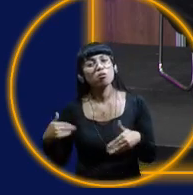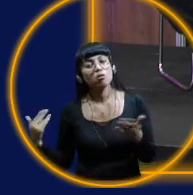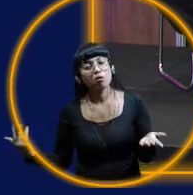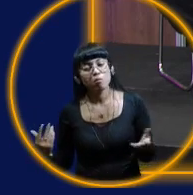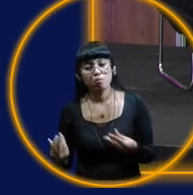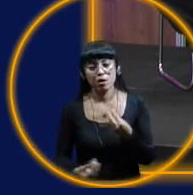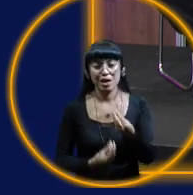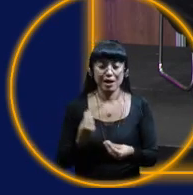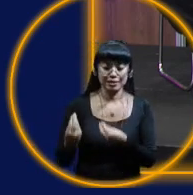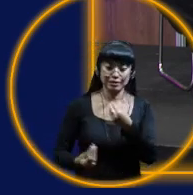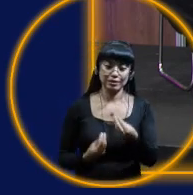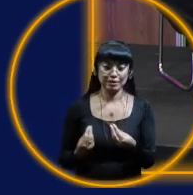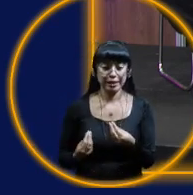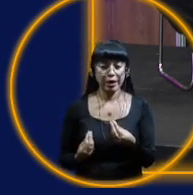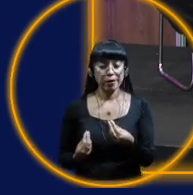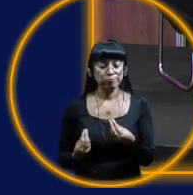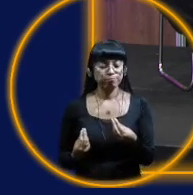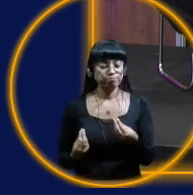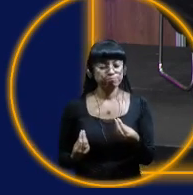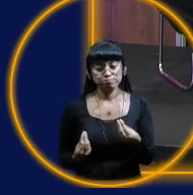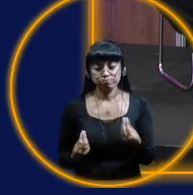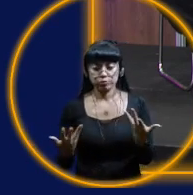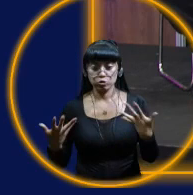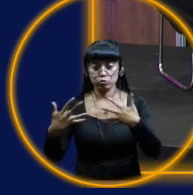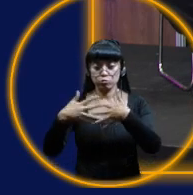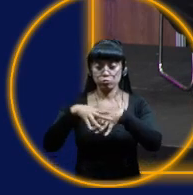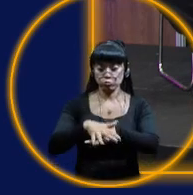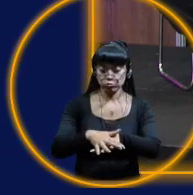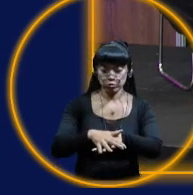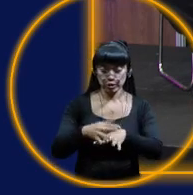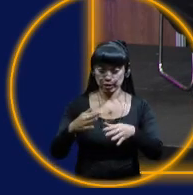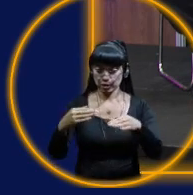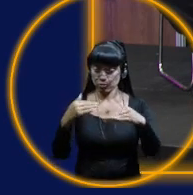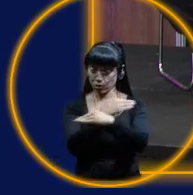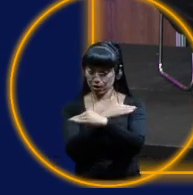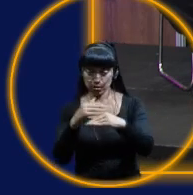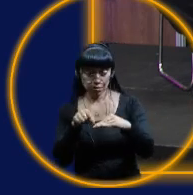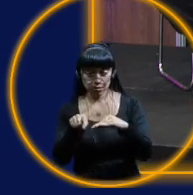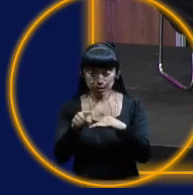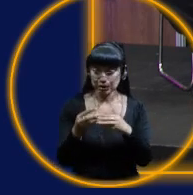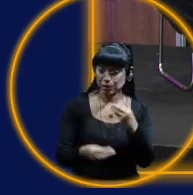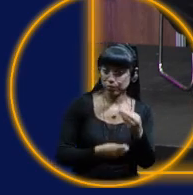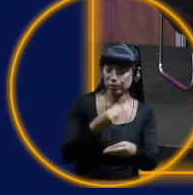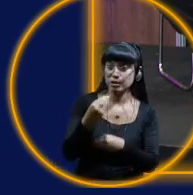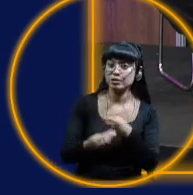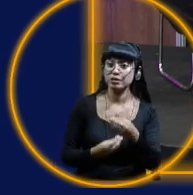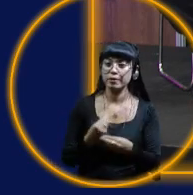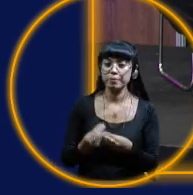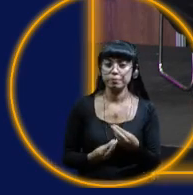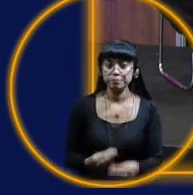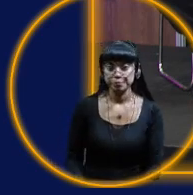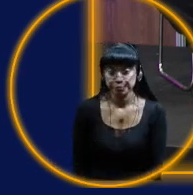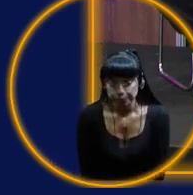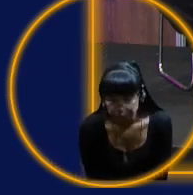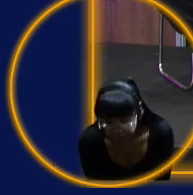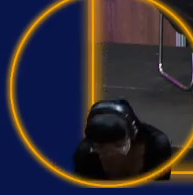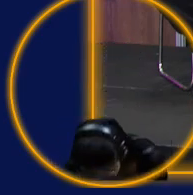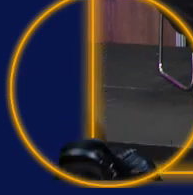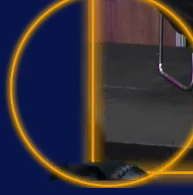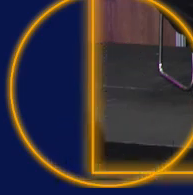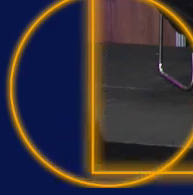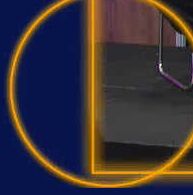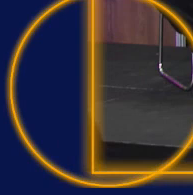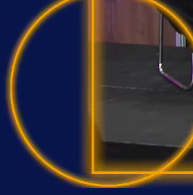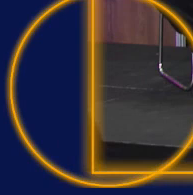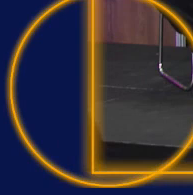one hand, it's what do I think will get people's attention? And then there's who am I right now? And